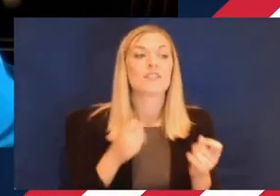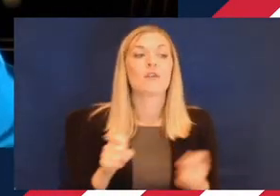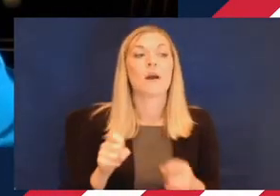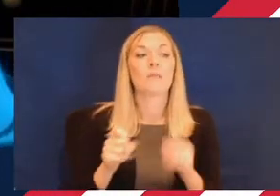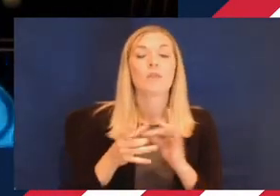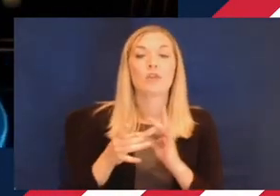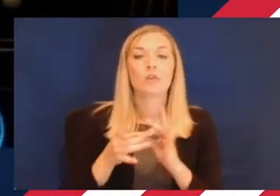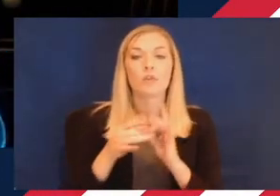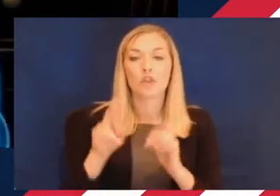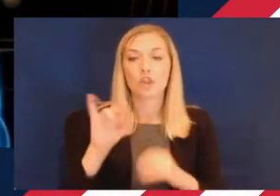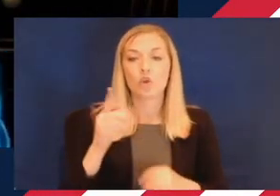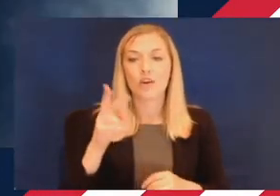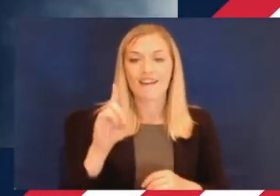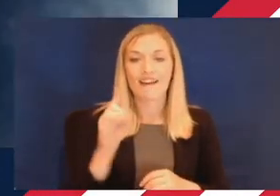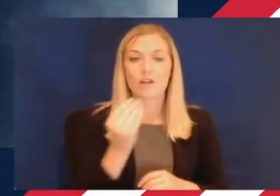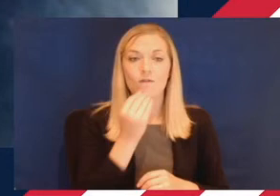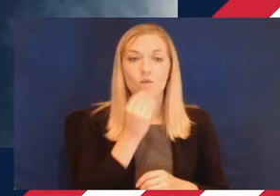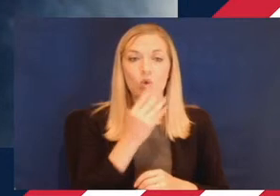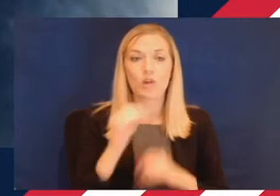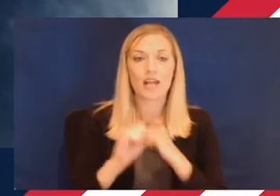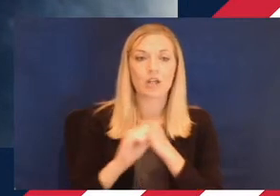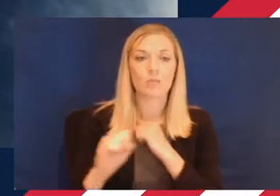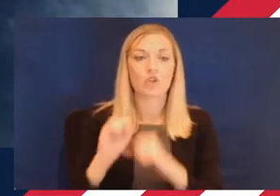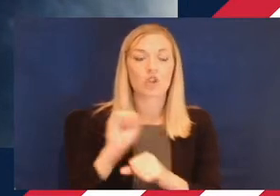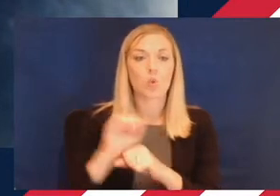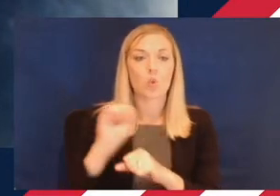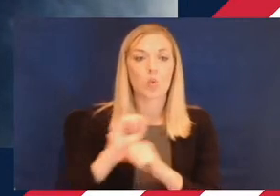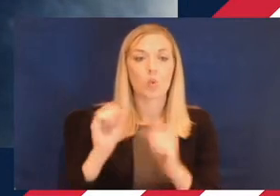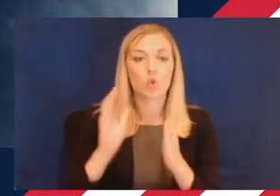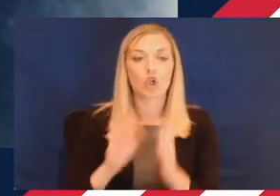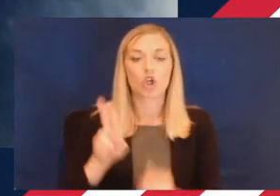Thank you for joining us.